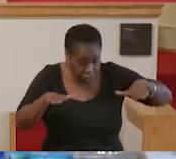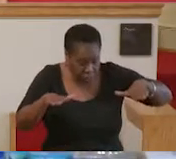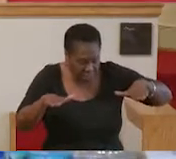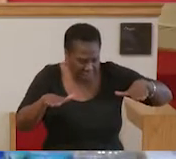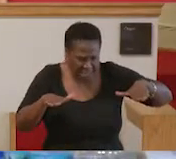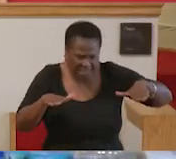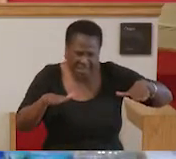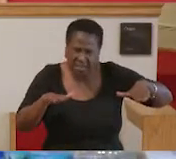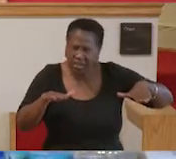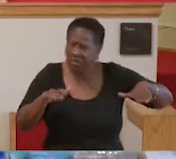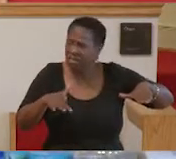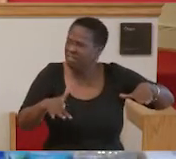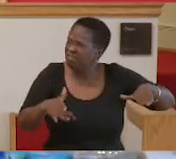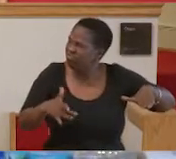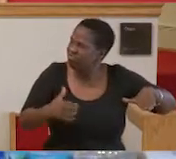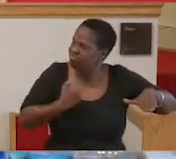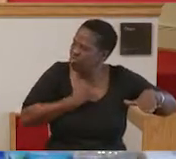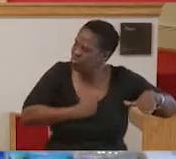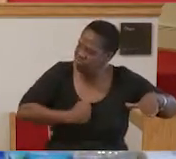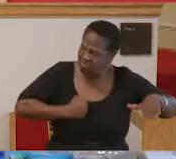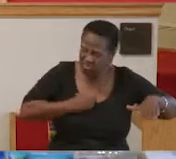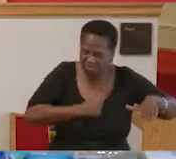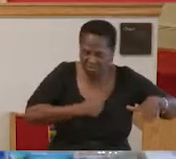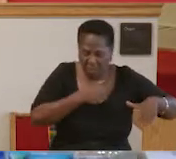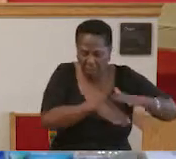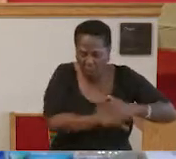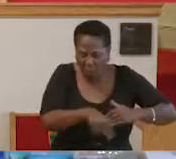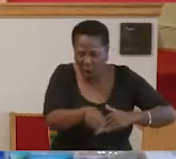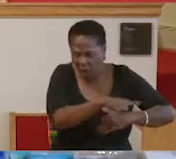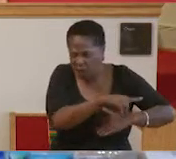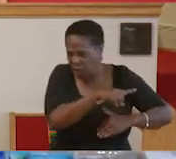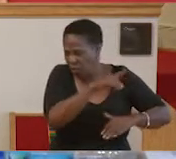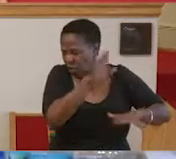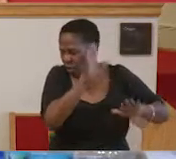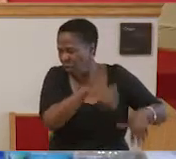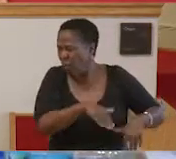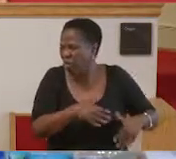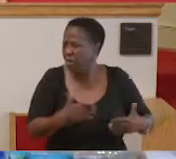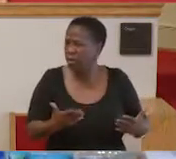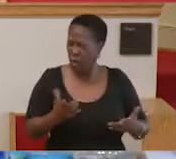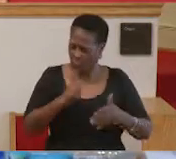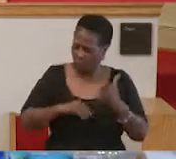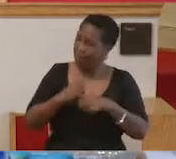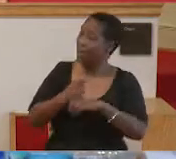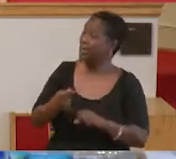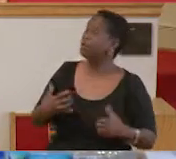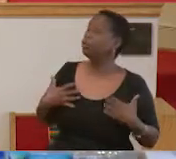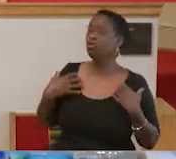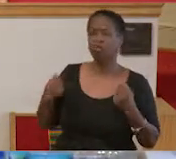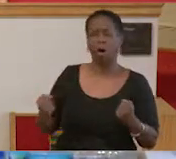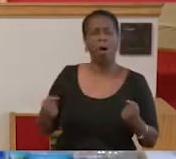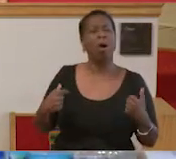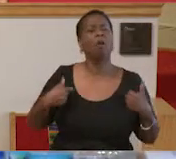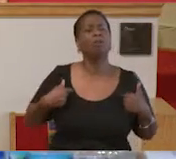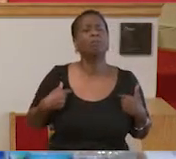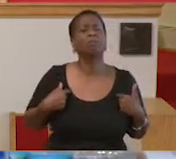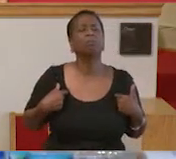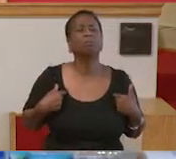ever having given birth to the child and brought him or her in the world. What makes you so strong